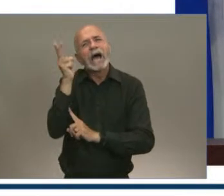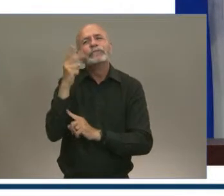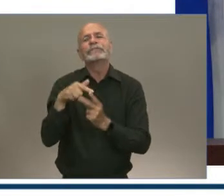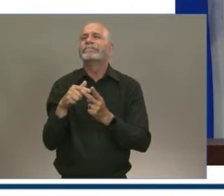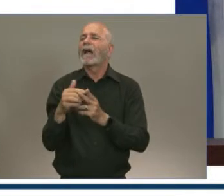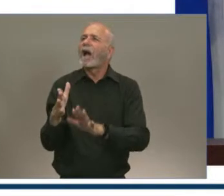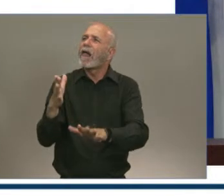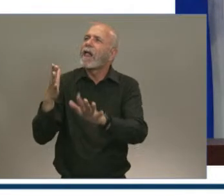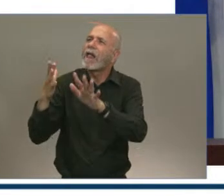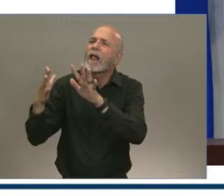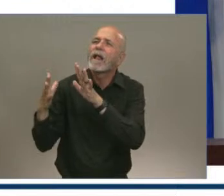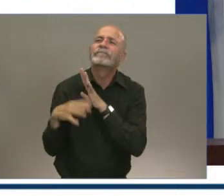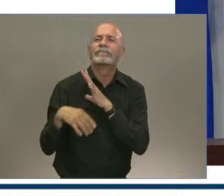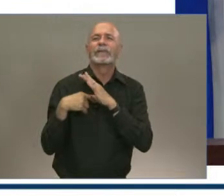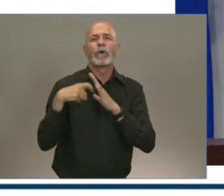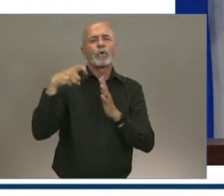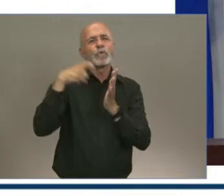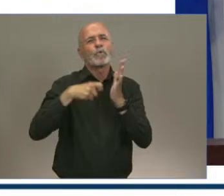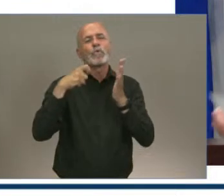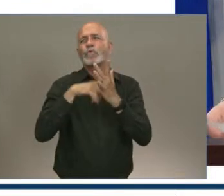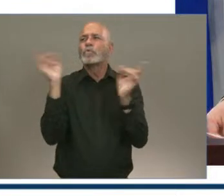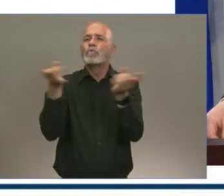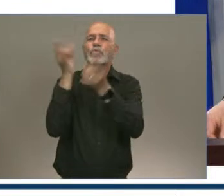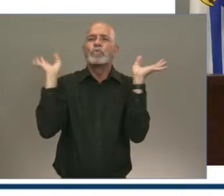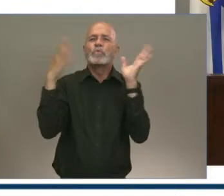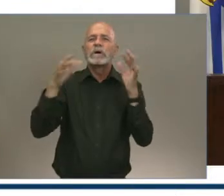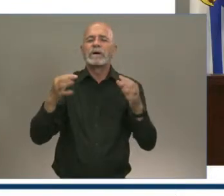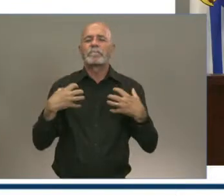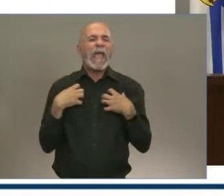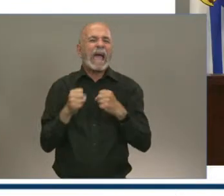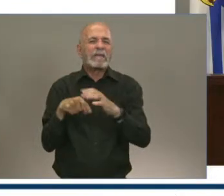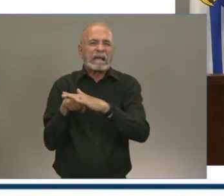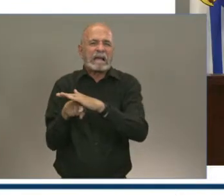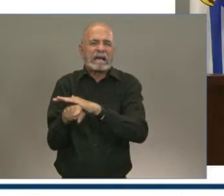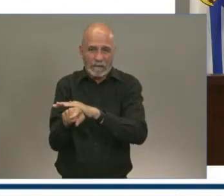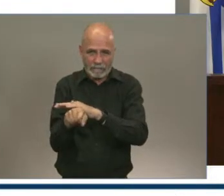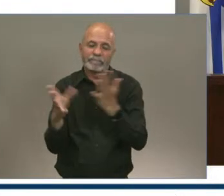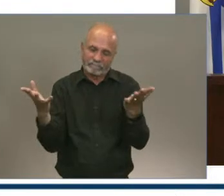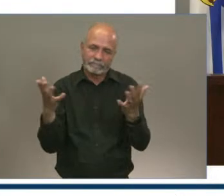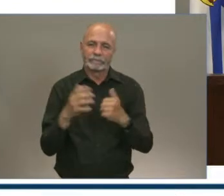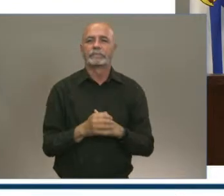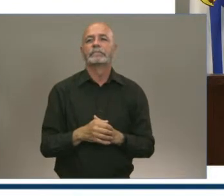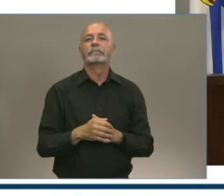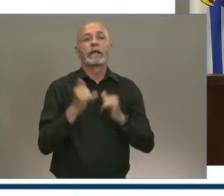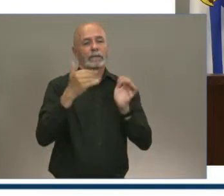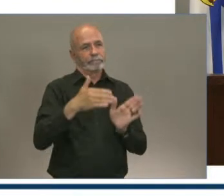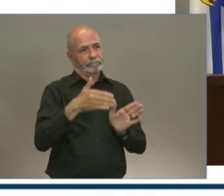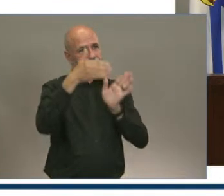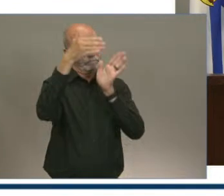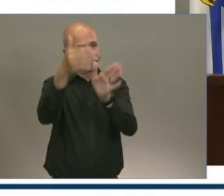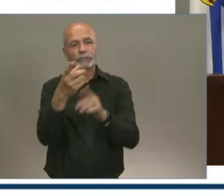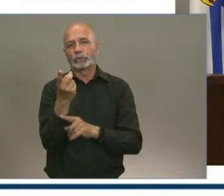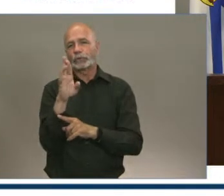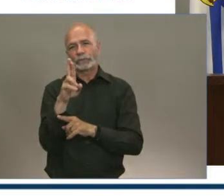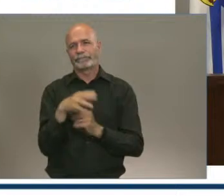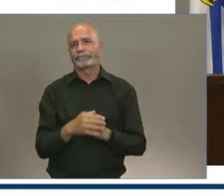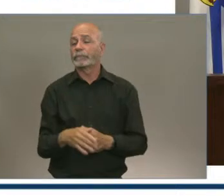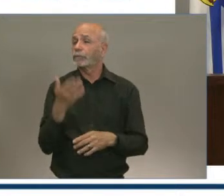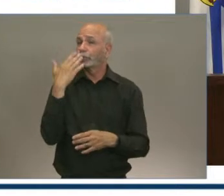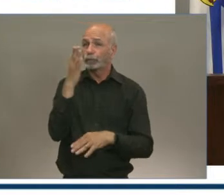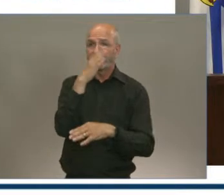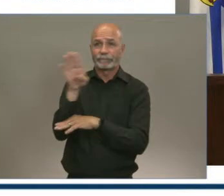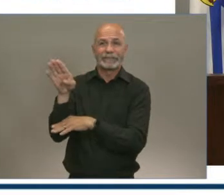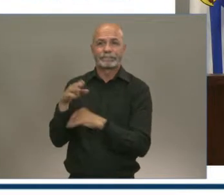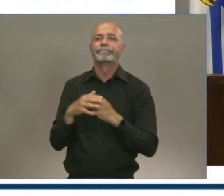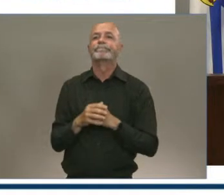to our province. Thank you, and I'll turn it over to Dr. Strang. Thank you, Premier, and good afternoon, everybody. My thoughts and